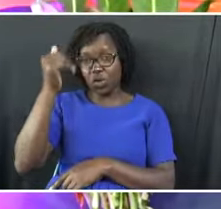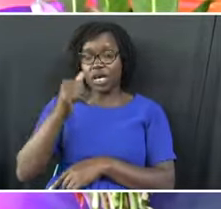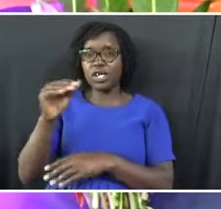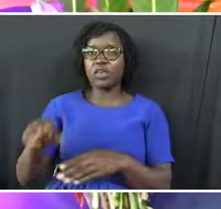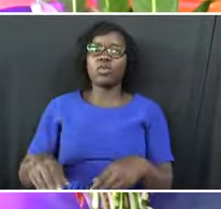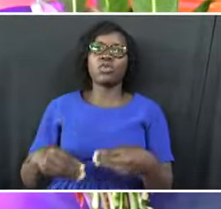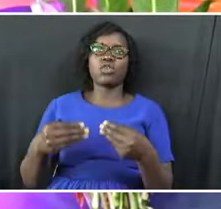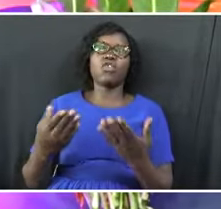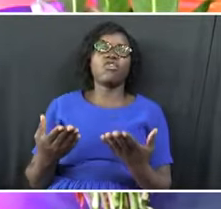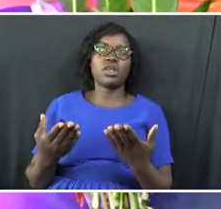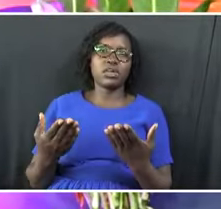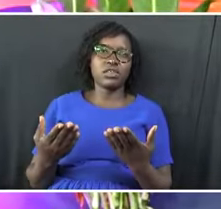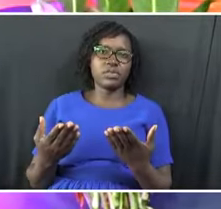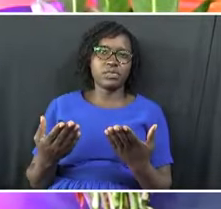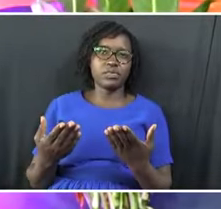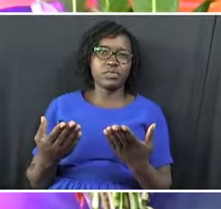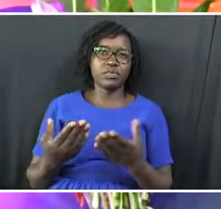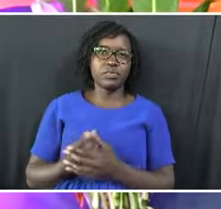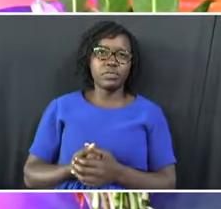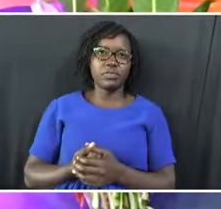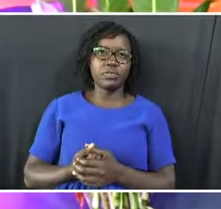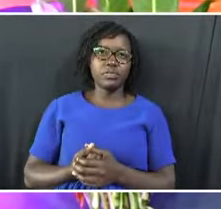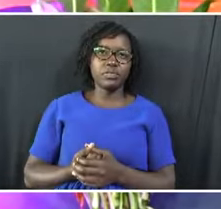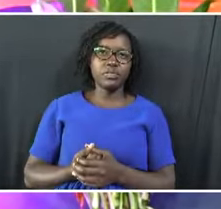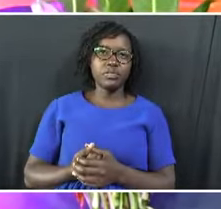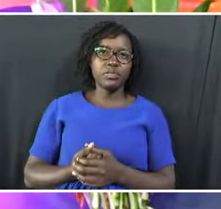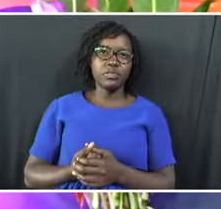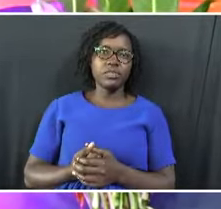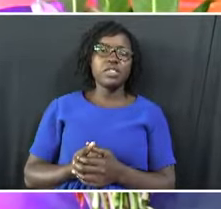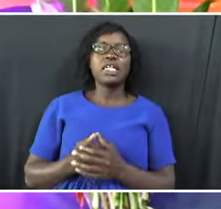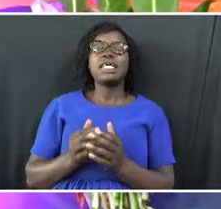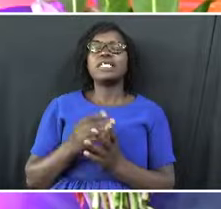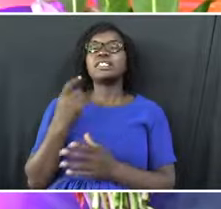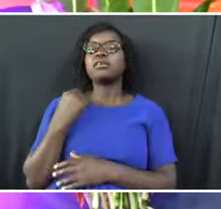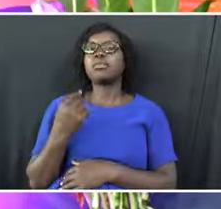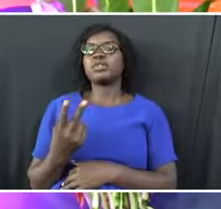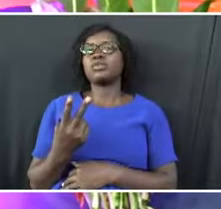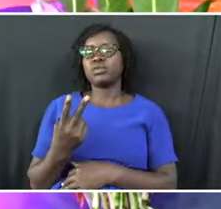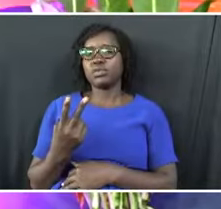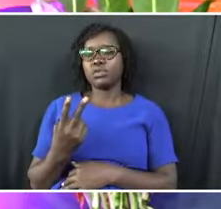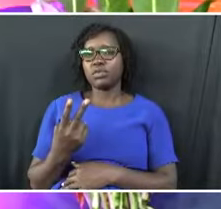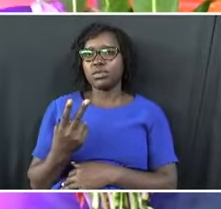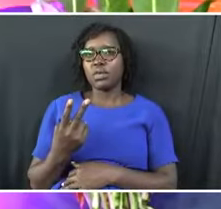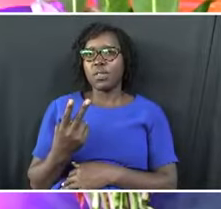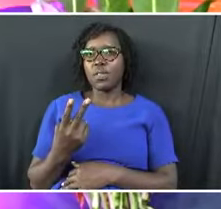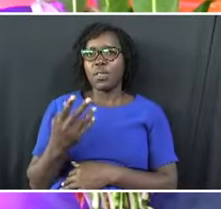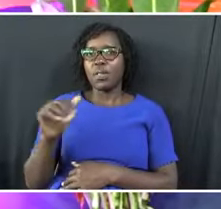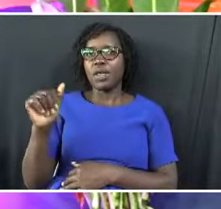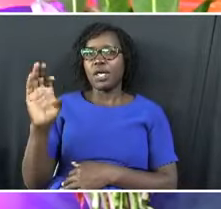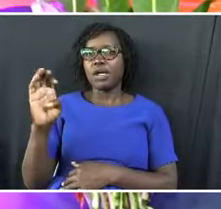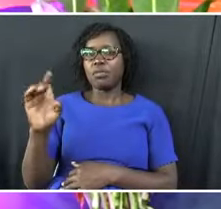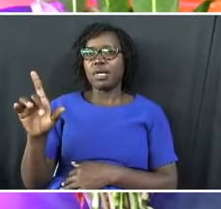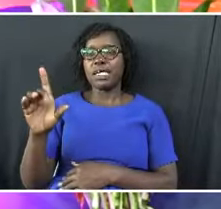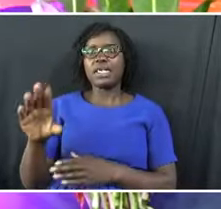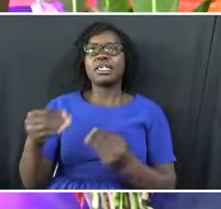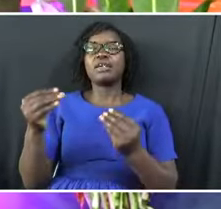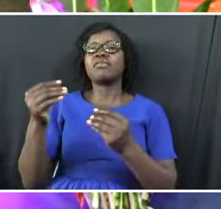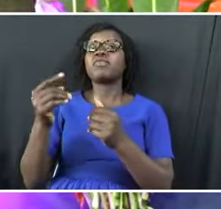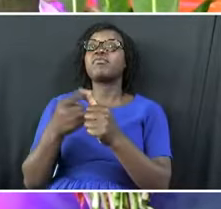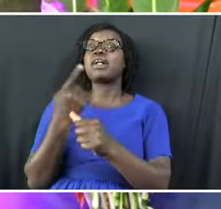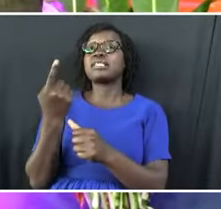was to give that particular offering. And the point number two on Abel, apple give the